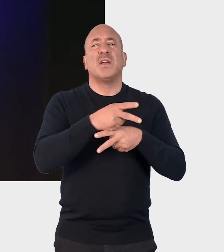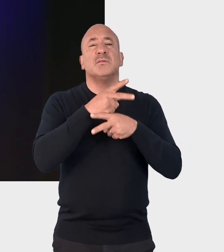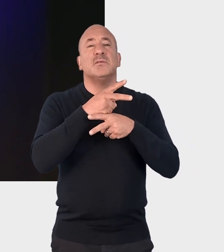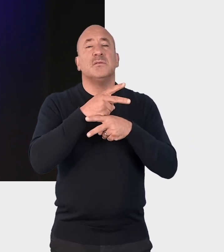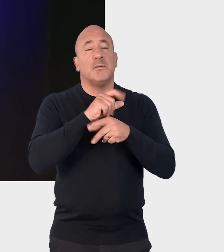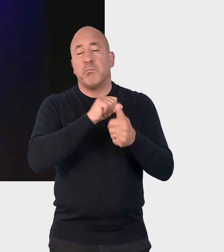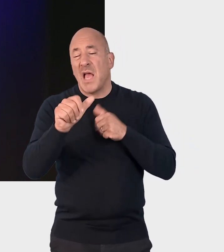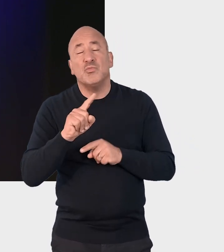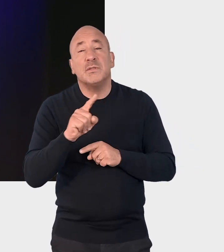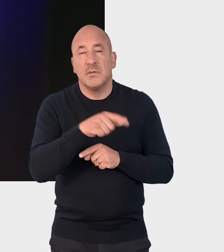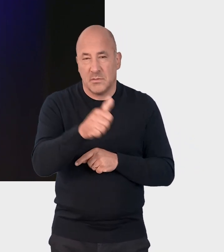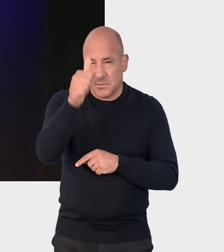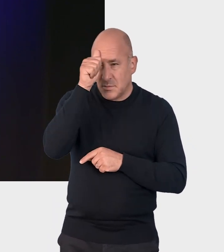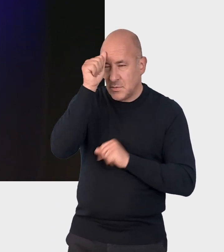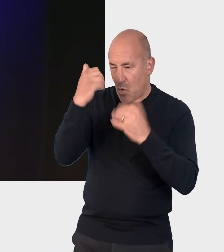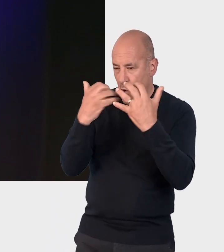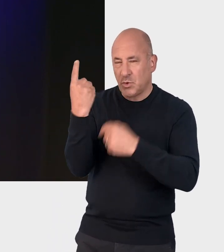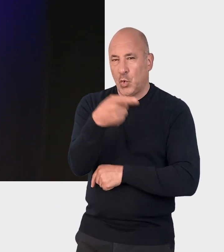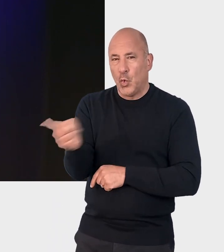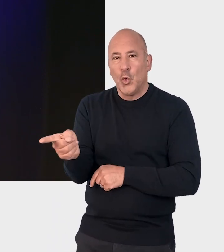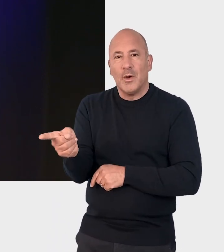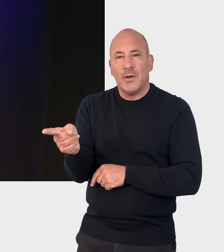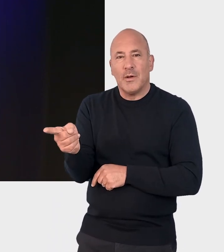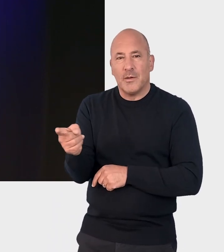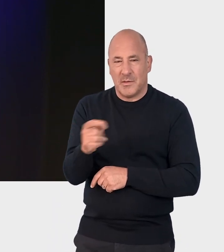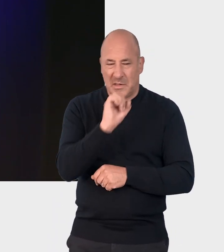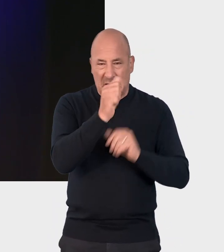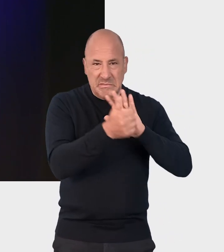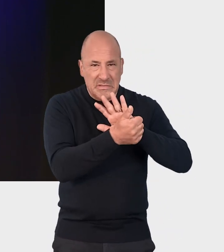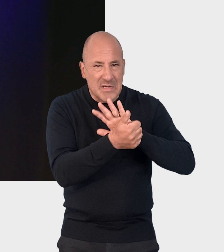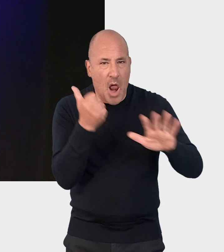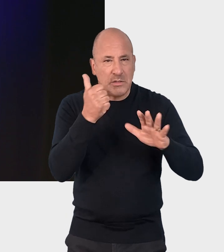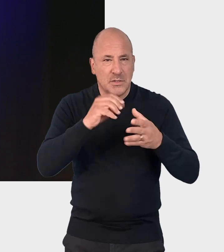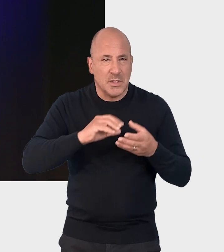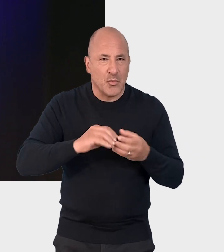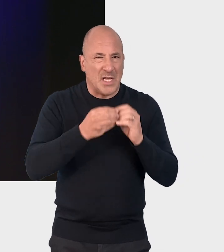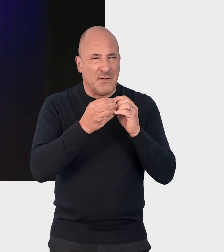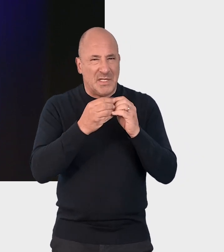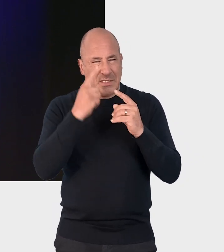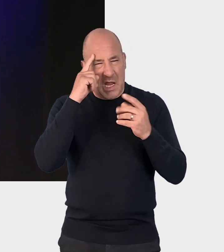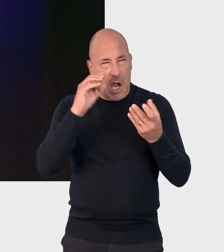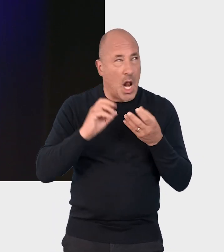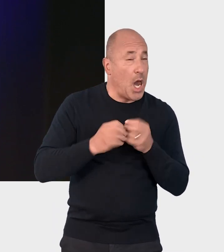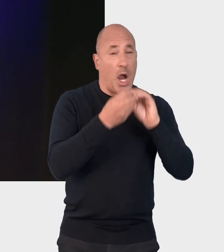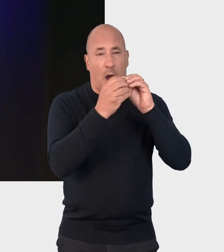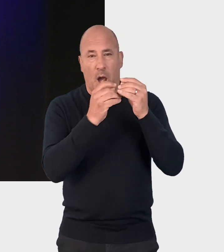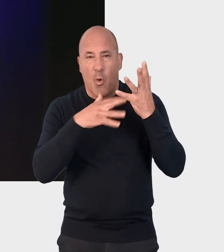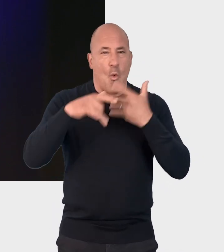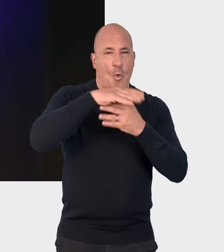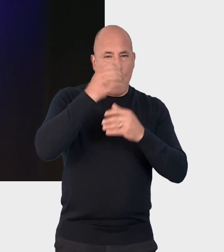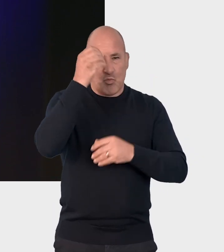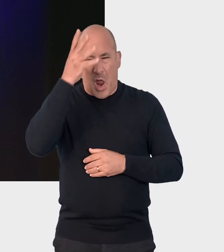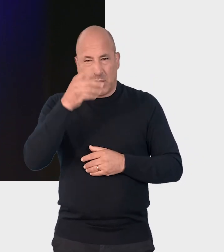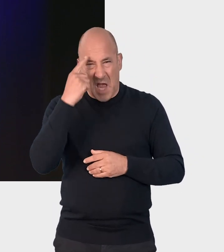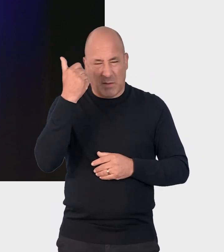performers, writers, directors and curators who truly understand their audiences. They use their talents,